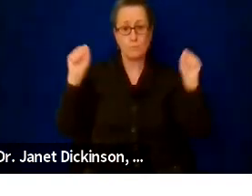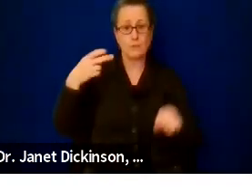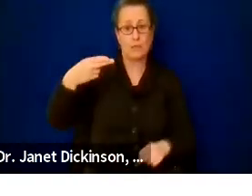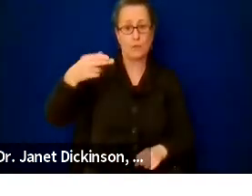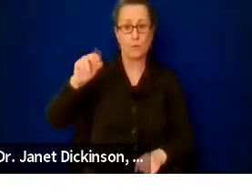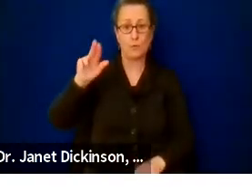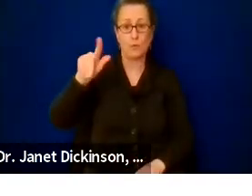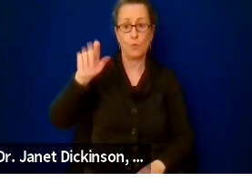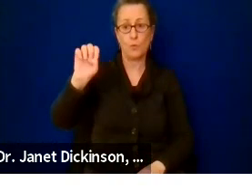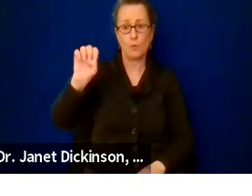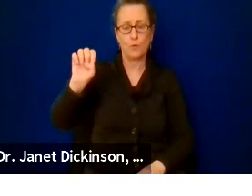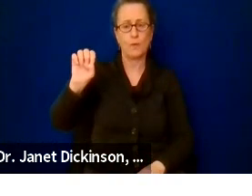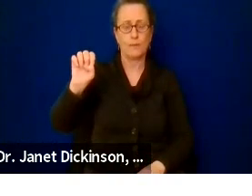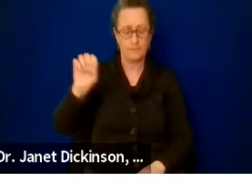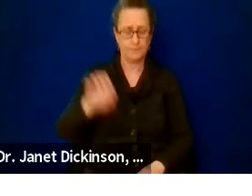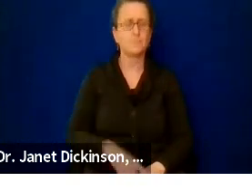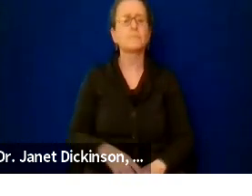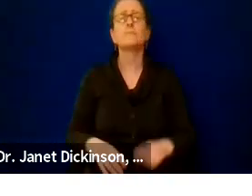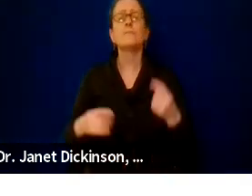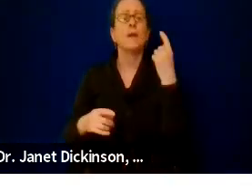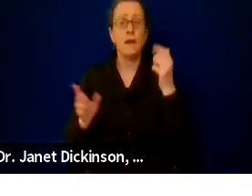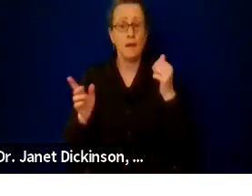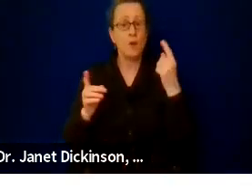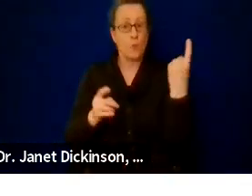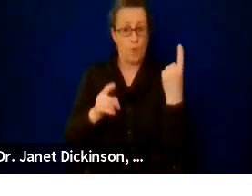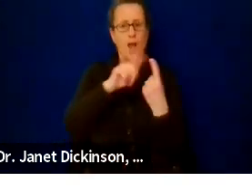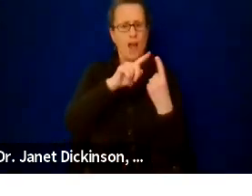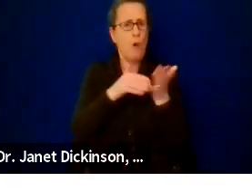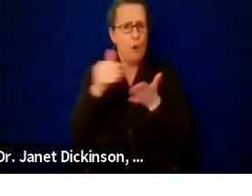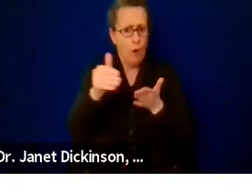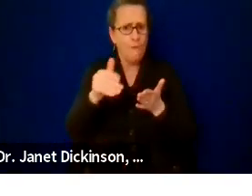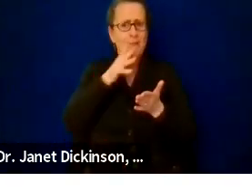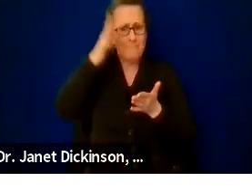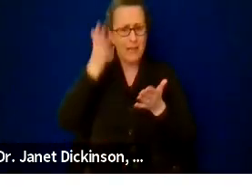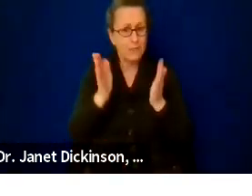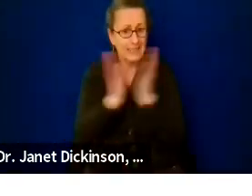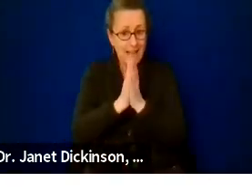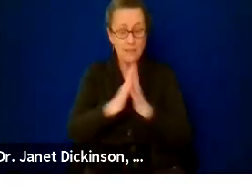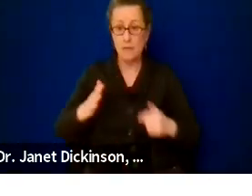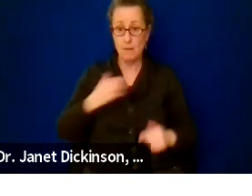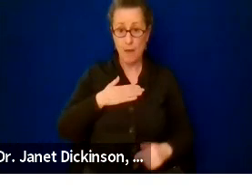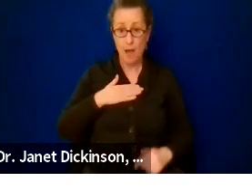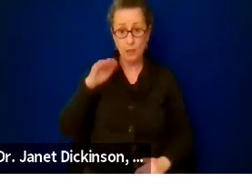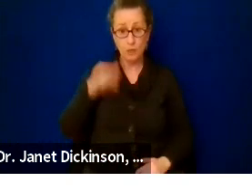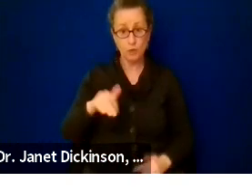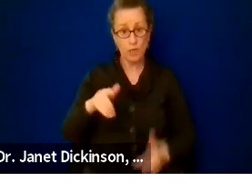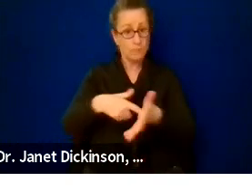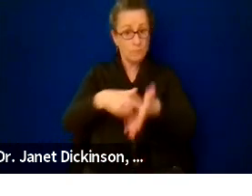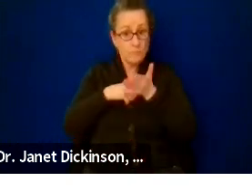facing. One of those questions that's come up often is it mandatory for my child to come back to